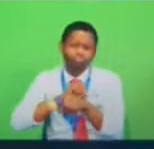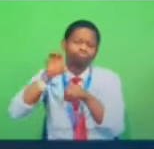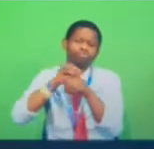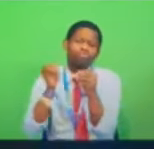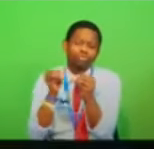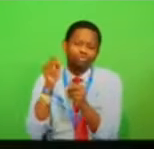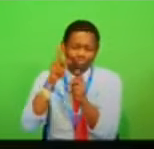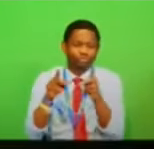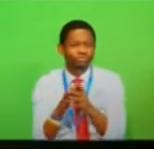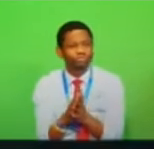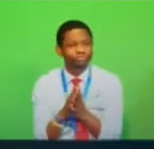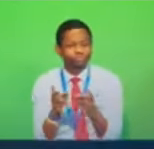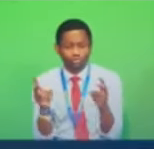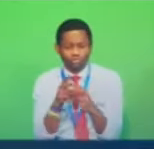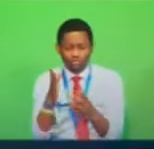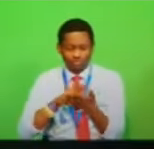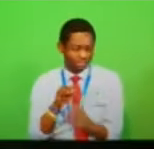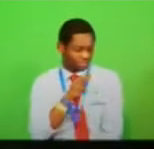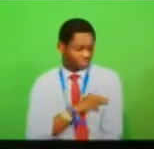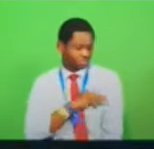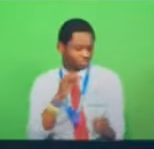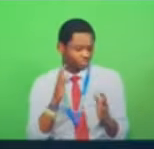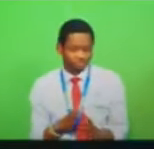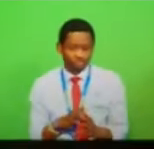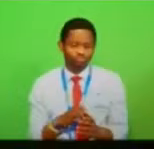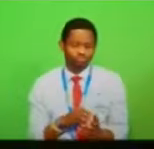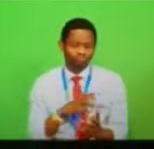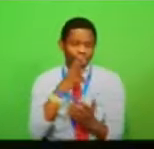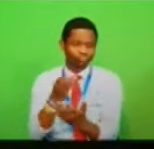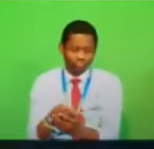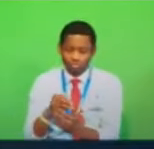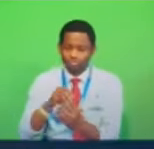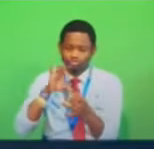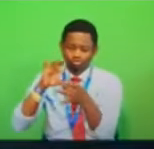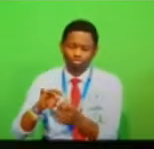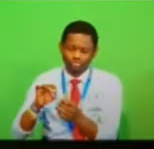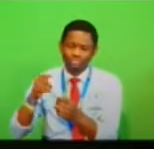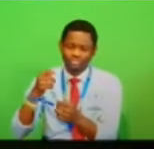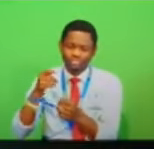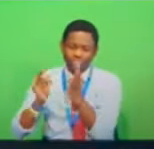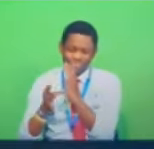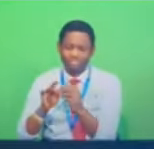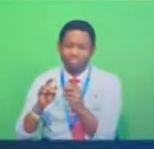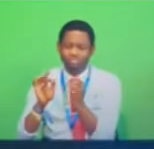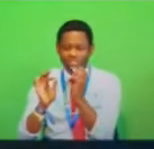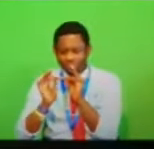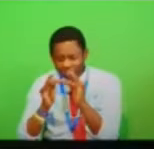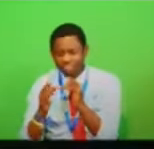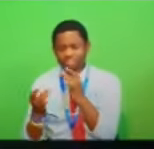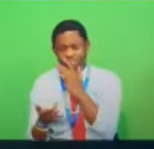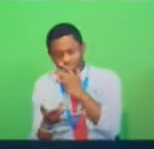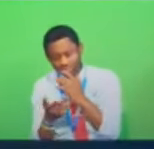people. And so if you are a missionary today, jump into your boat. Your boat are these tools that God has given us